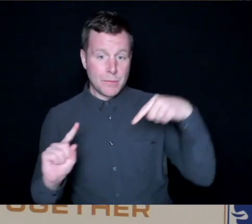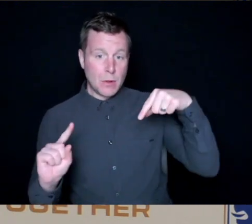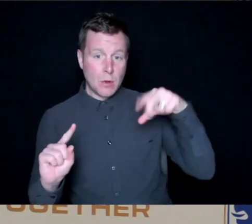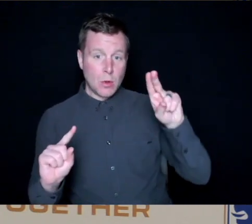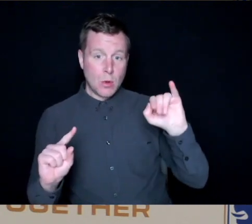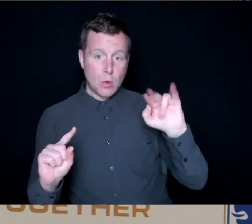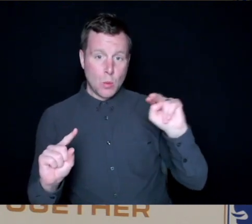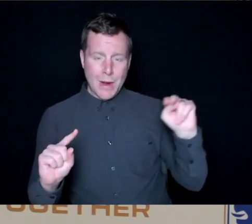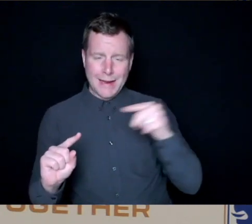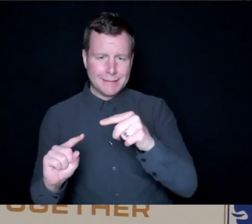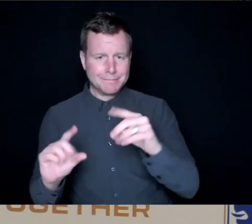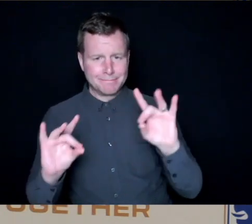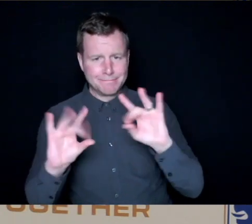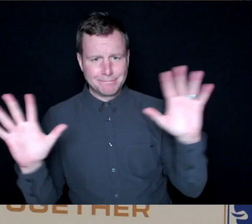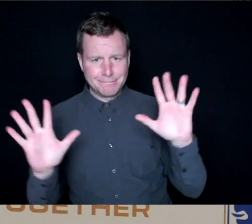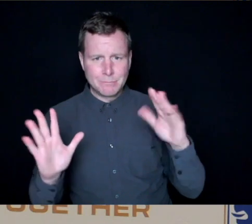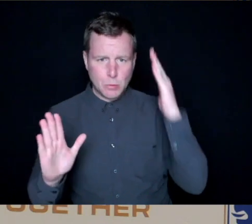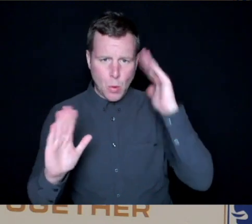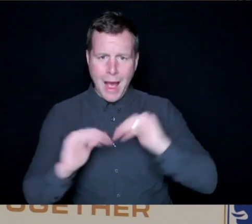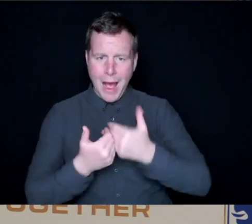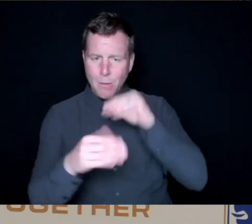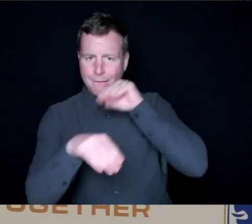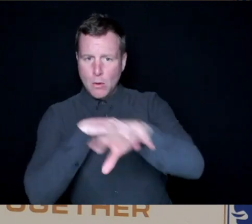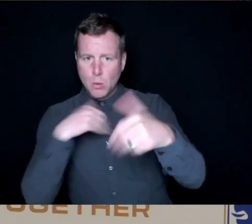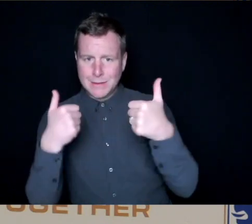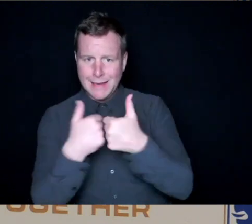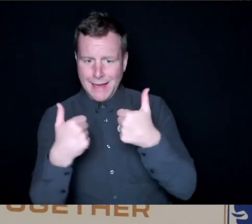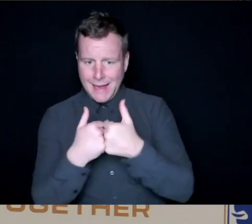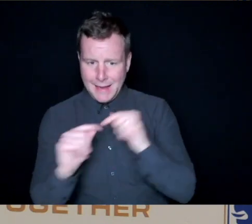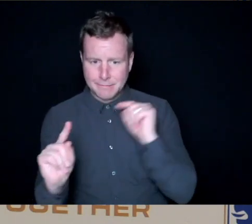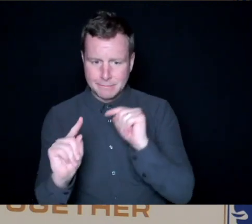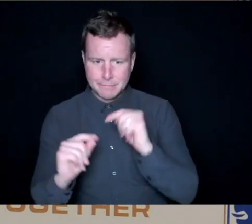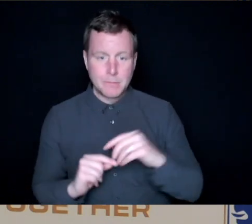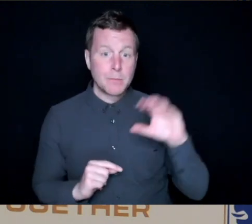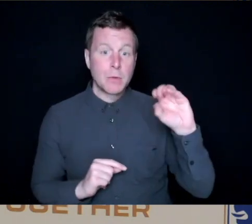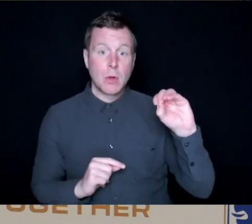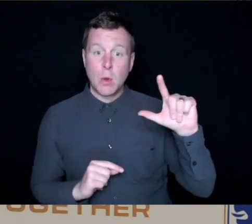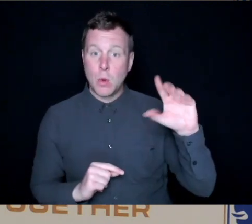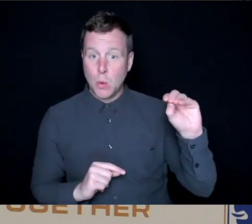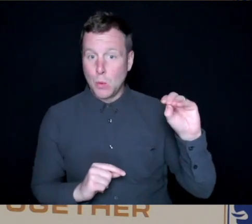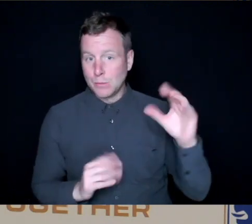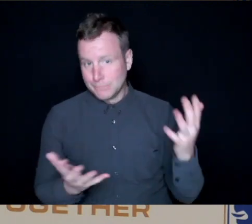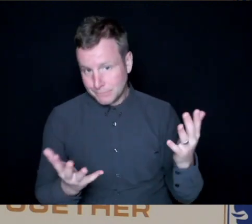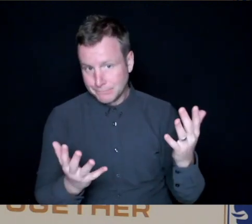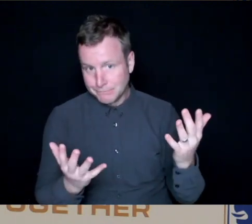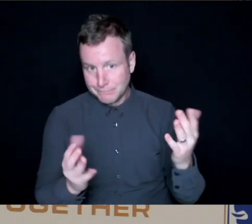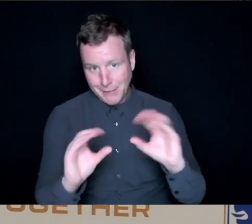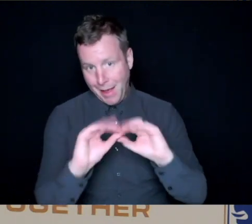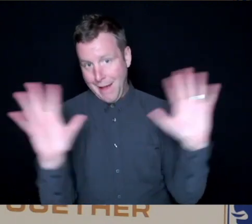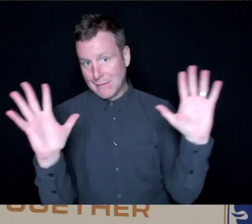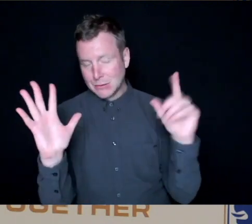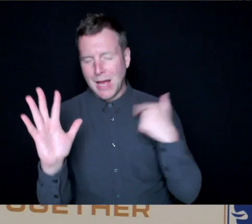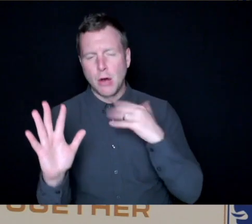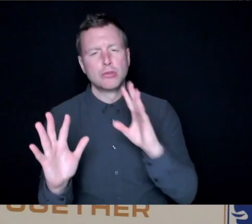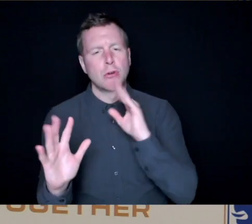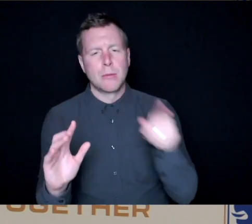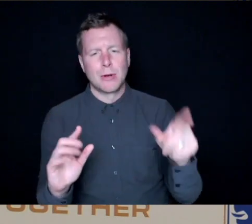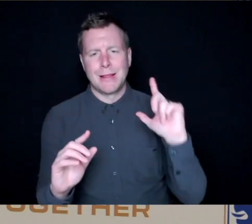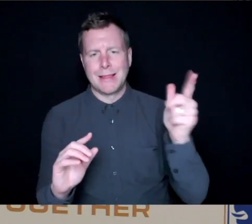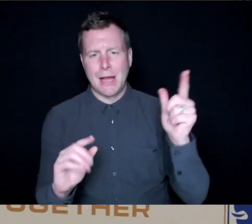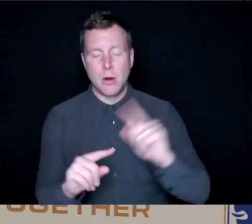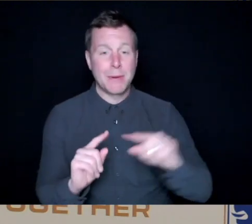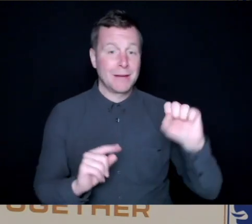Quinn is exceptional on the ball, can really dictate the game on the ball. I think Olo is Olo. I will speak about her later, but